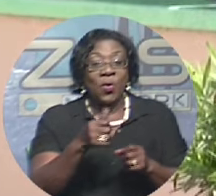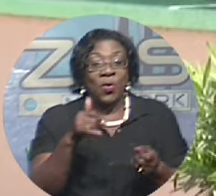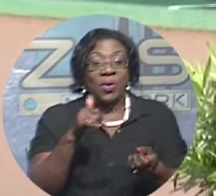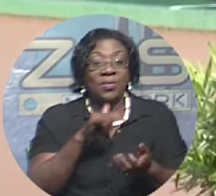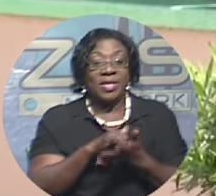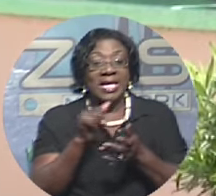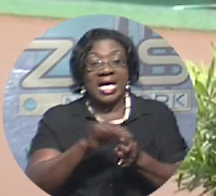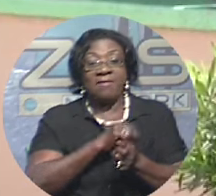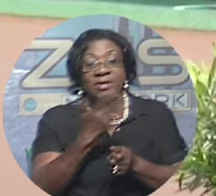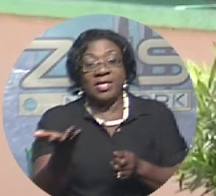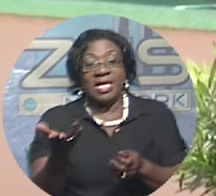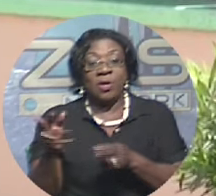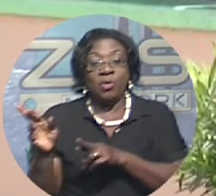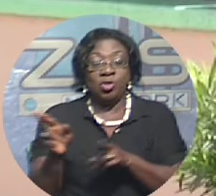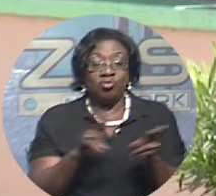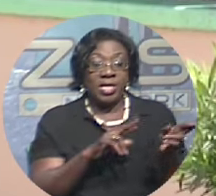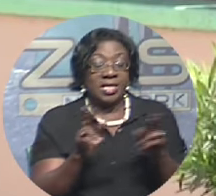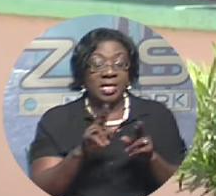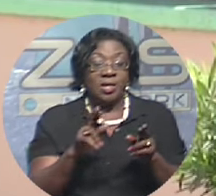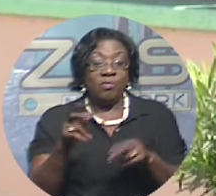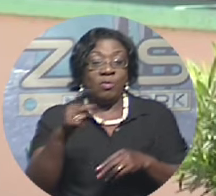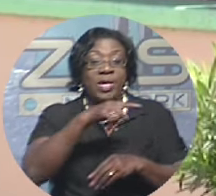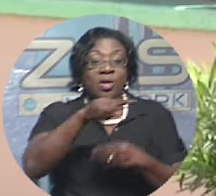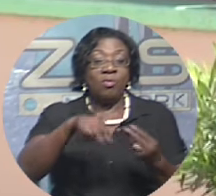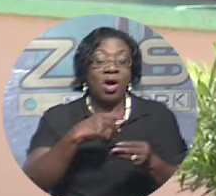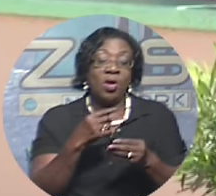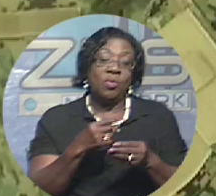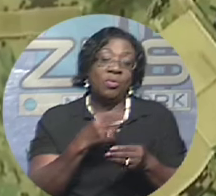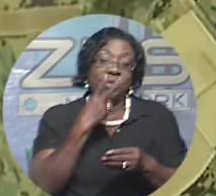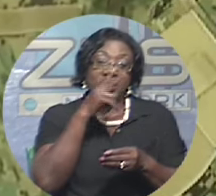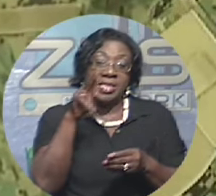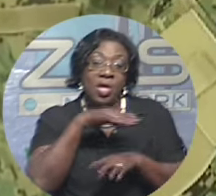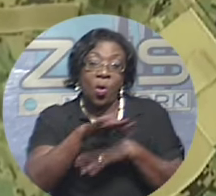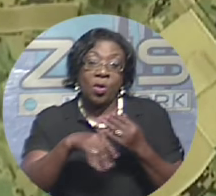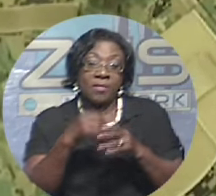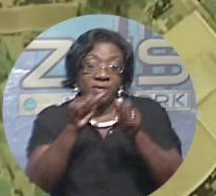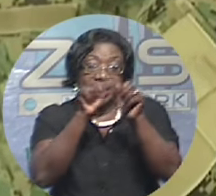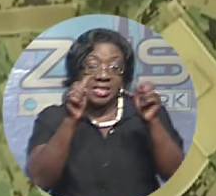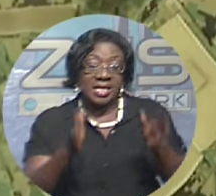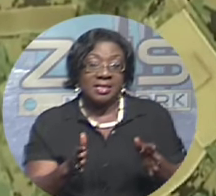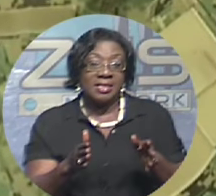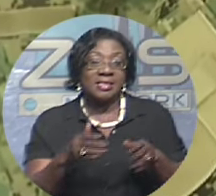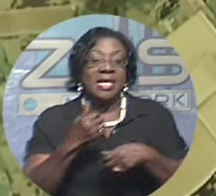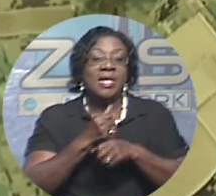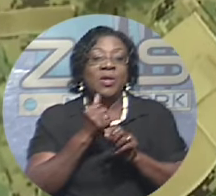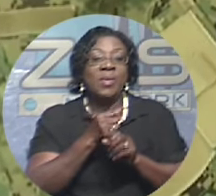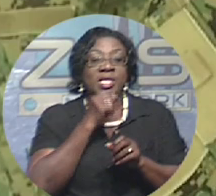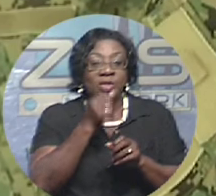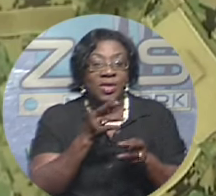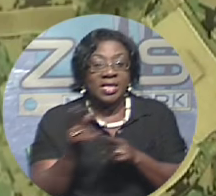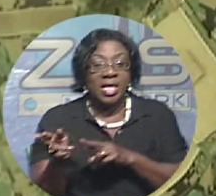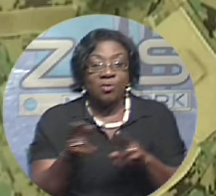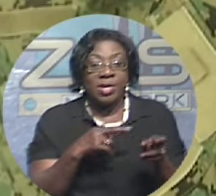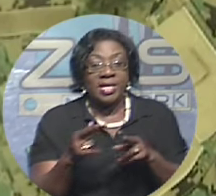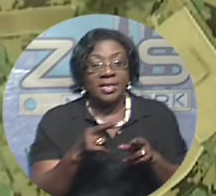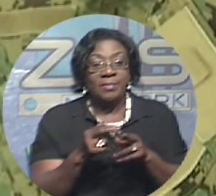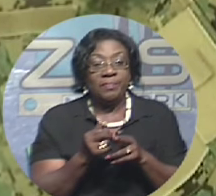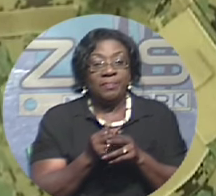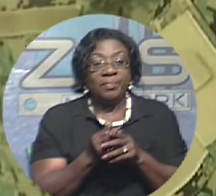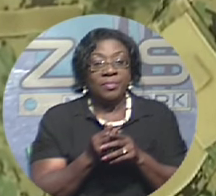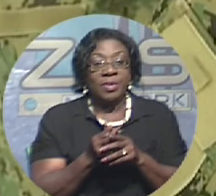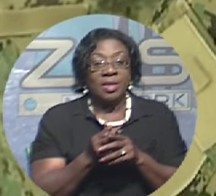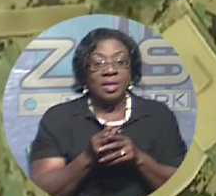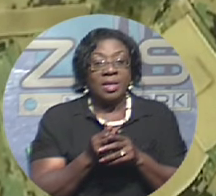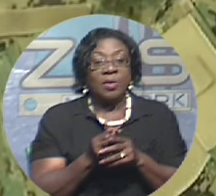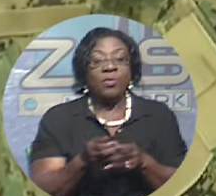readiness. We went around, we checked all the shelters, made sure they were up and running. We came to make sure the command center was good. And